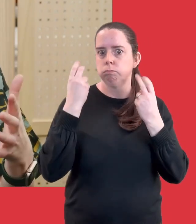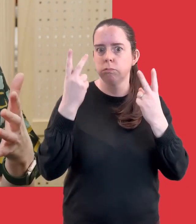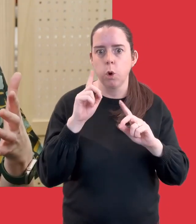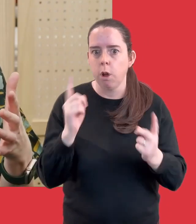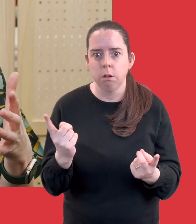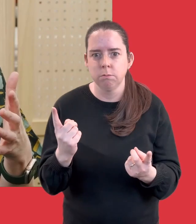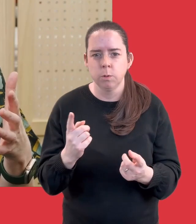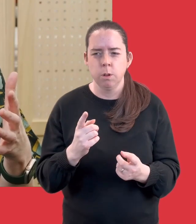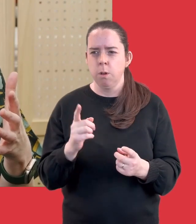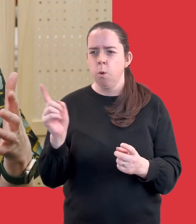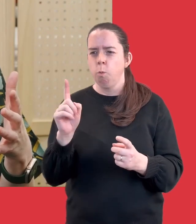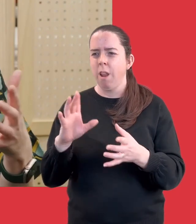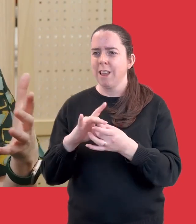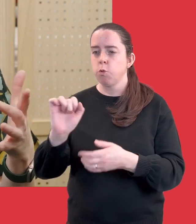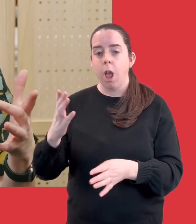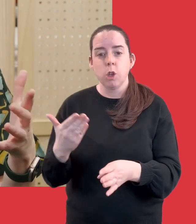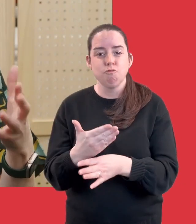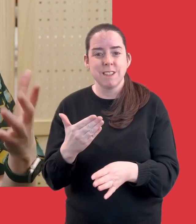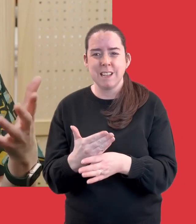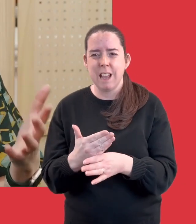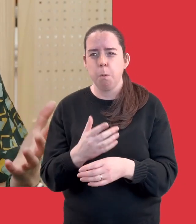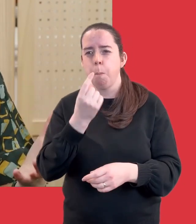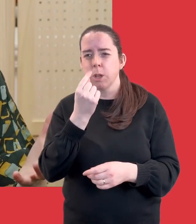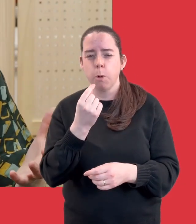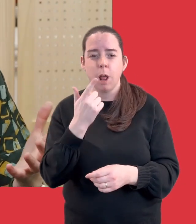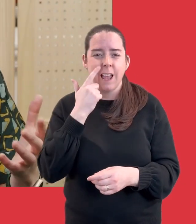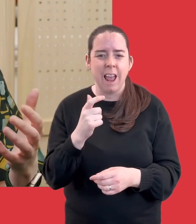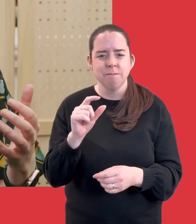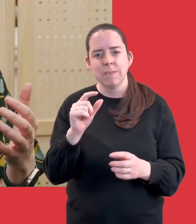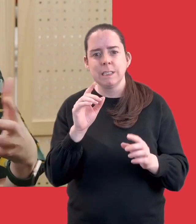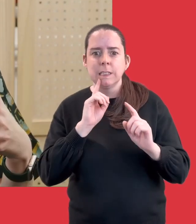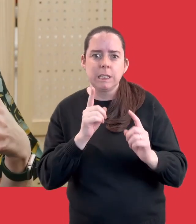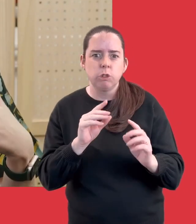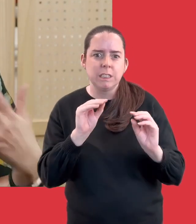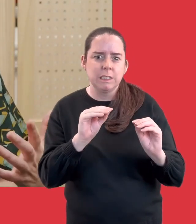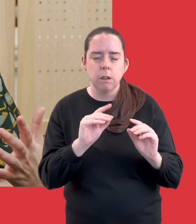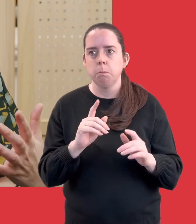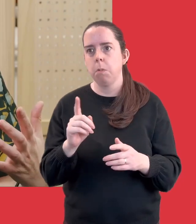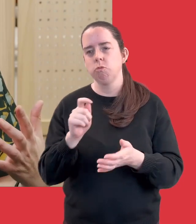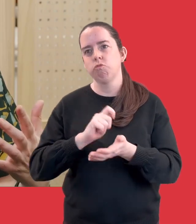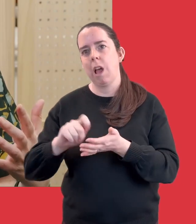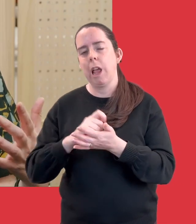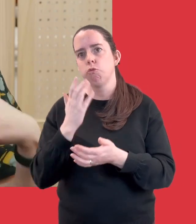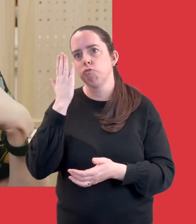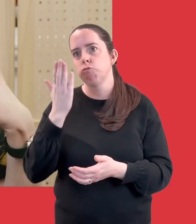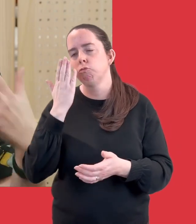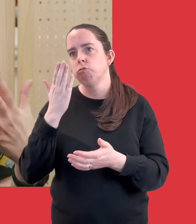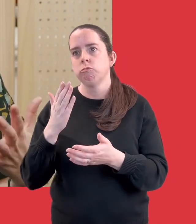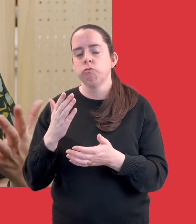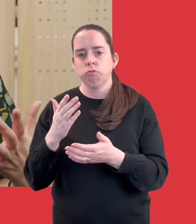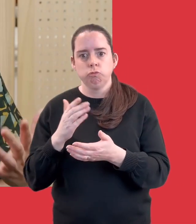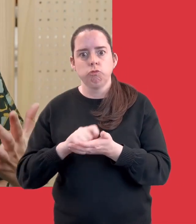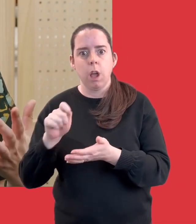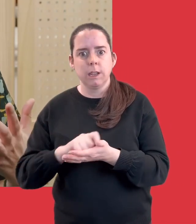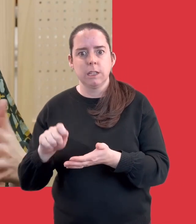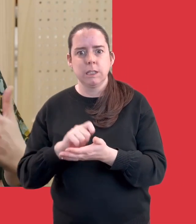open to her in terms of a career was maybe a bit of teaching. So to even pursue the